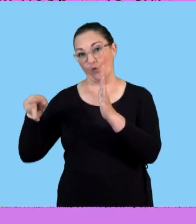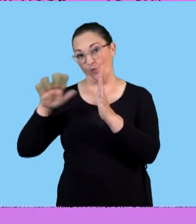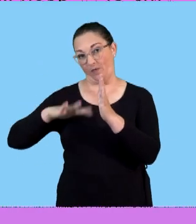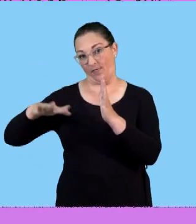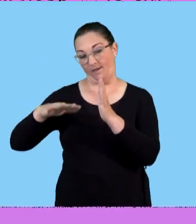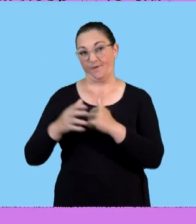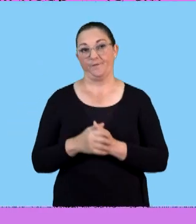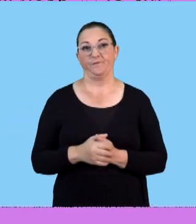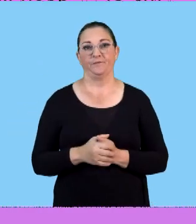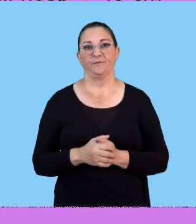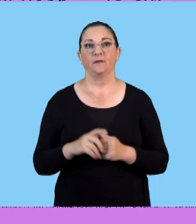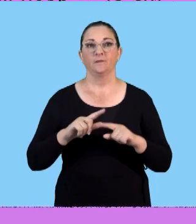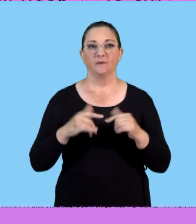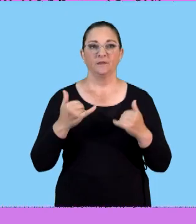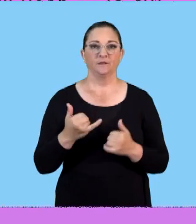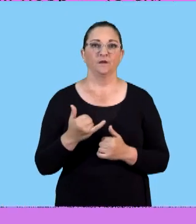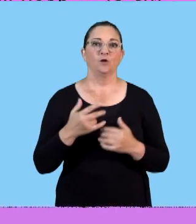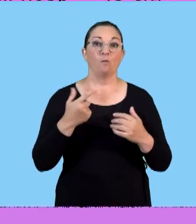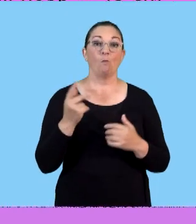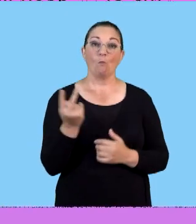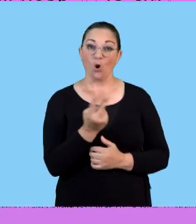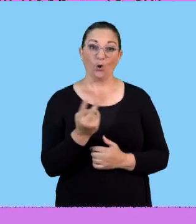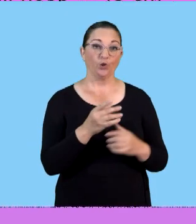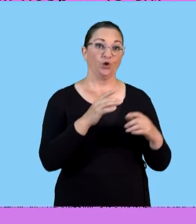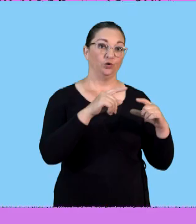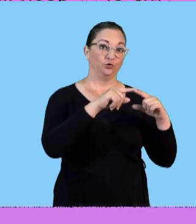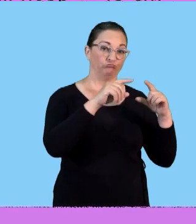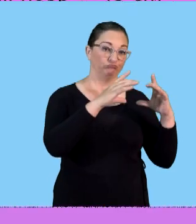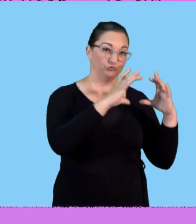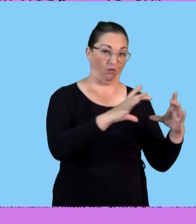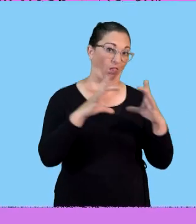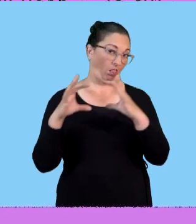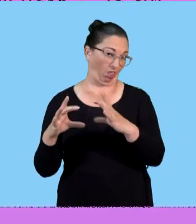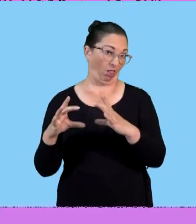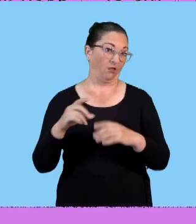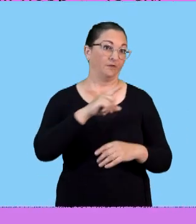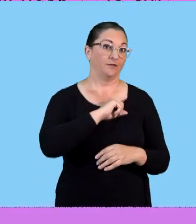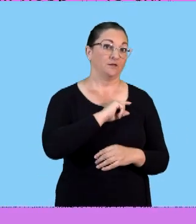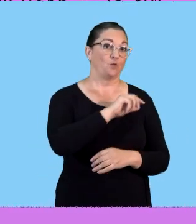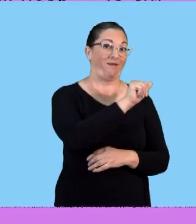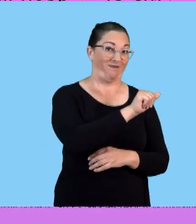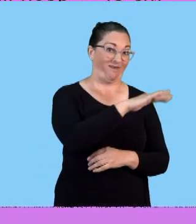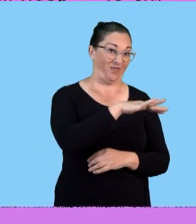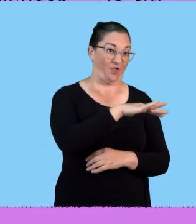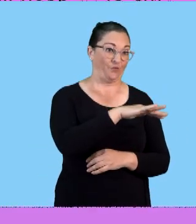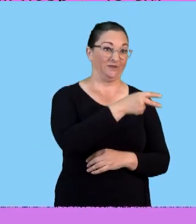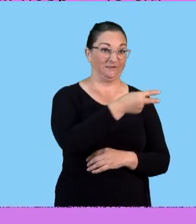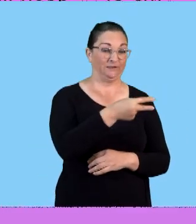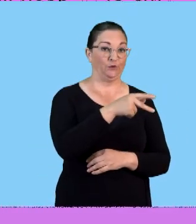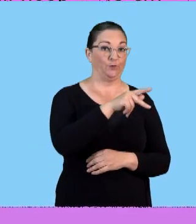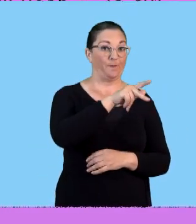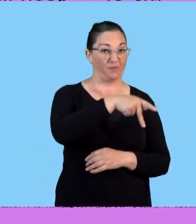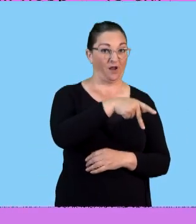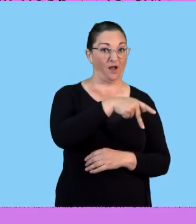the part of the hoop. Right, so both of it is circular objects, so therefore I'll say area equals